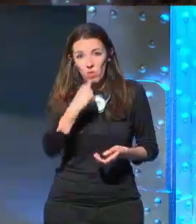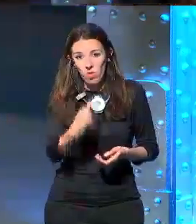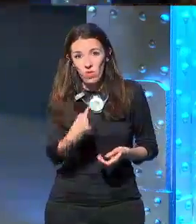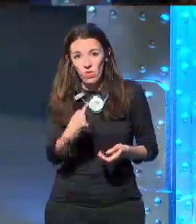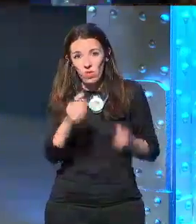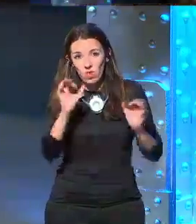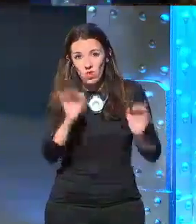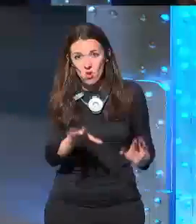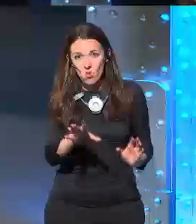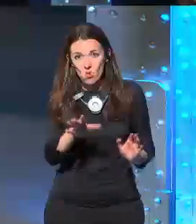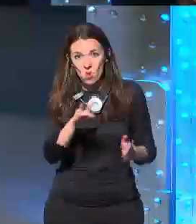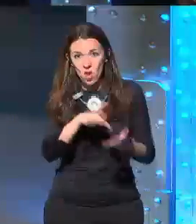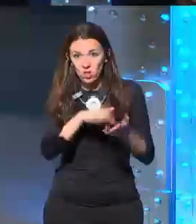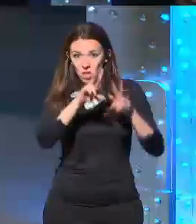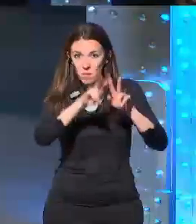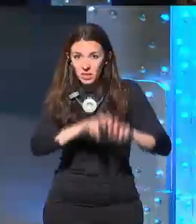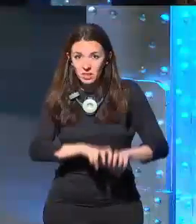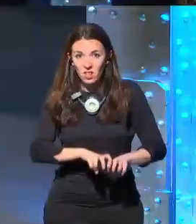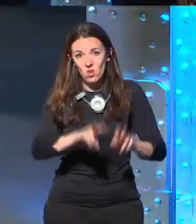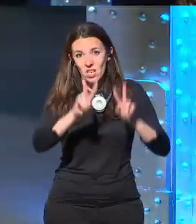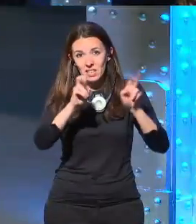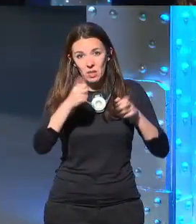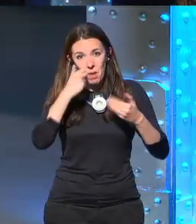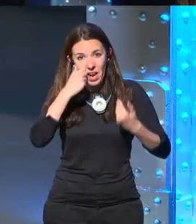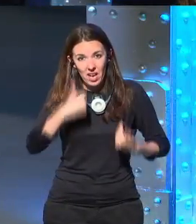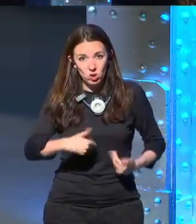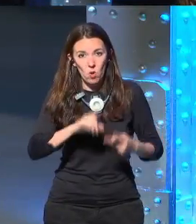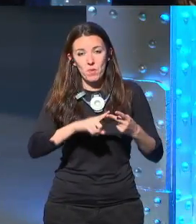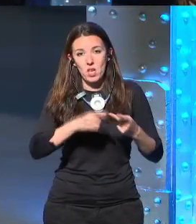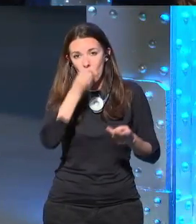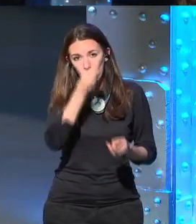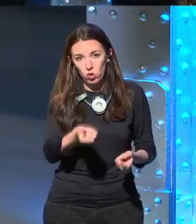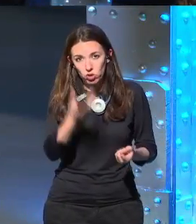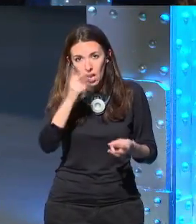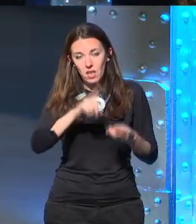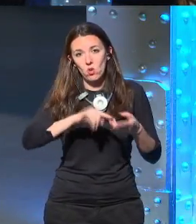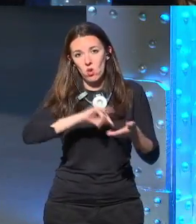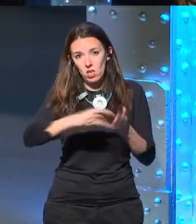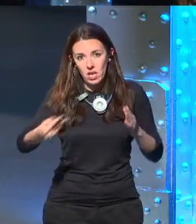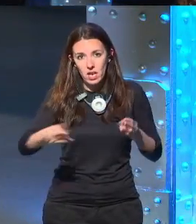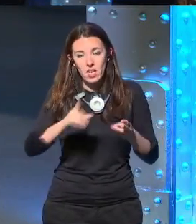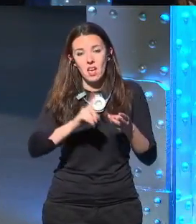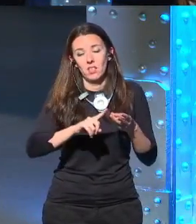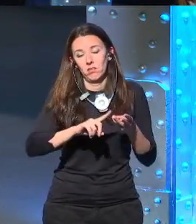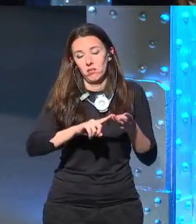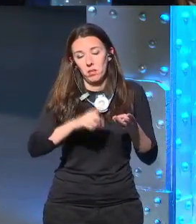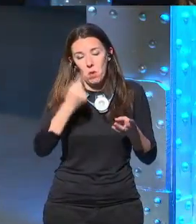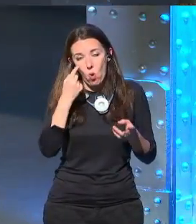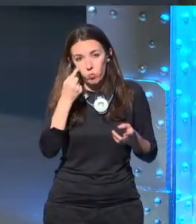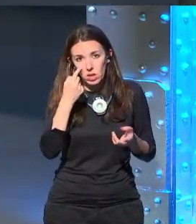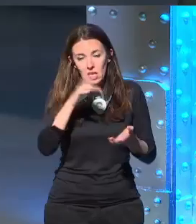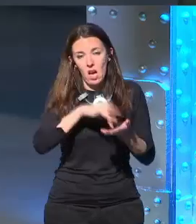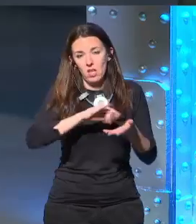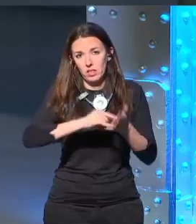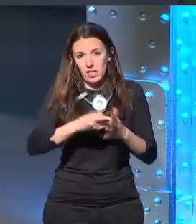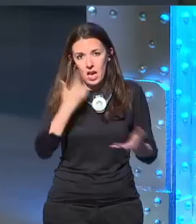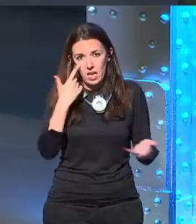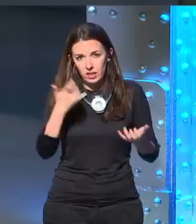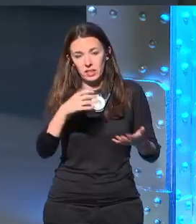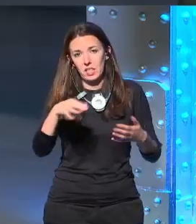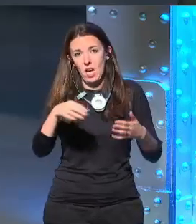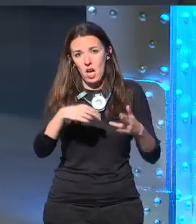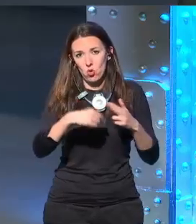But perhaps we can't say the same thing of his research about anatomy, botanic, engineering, optics,